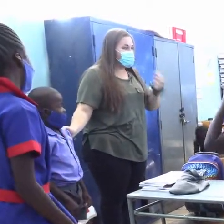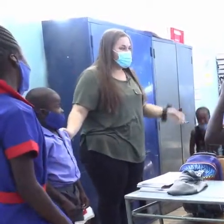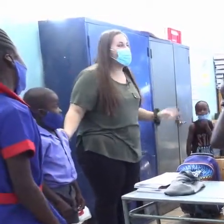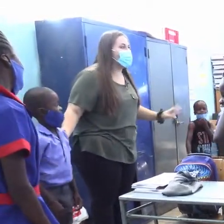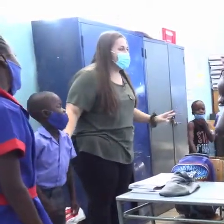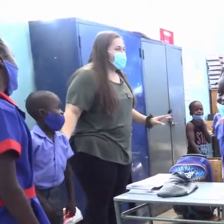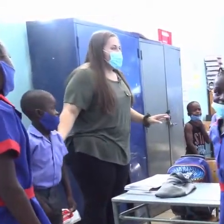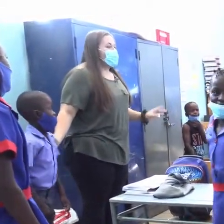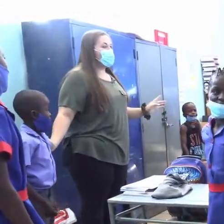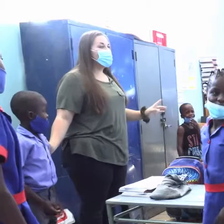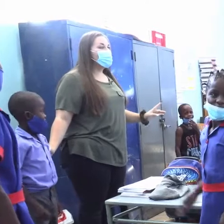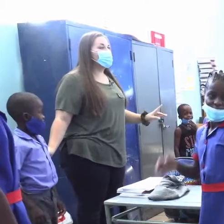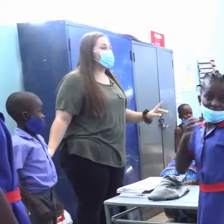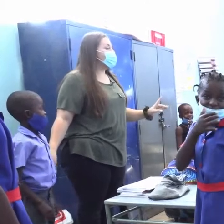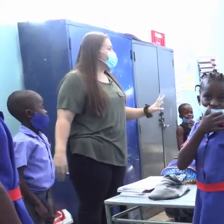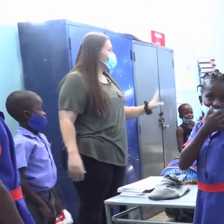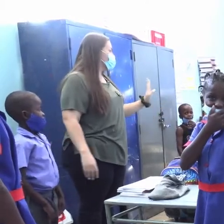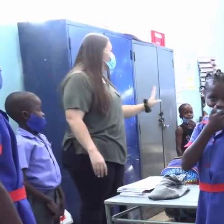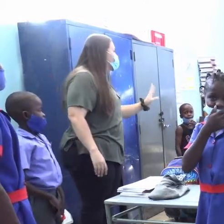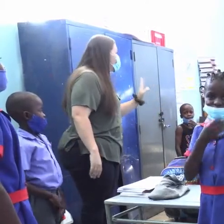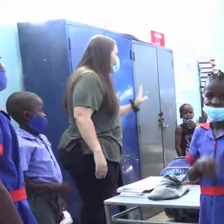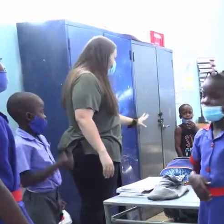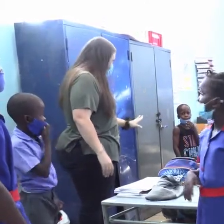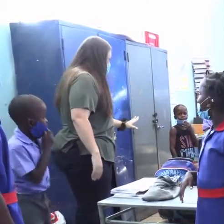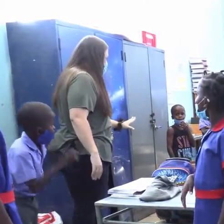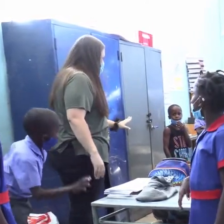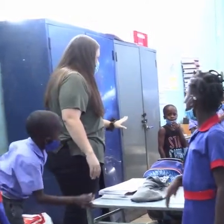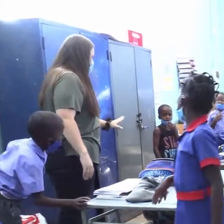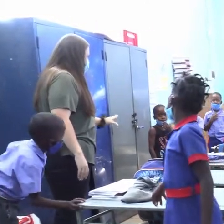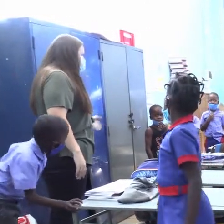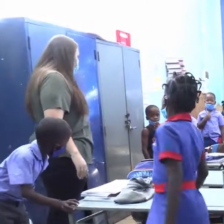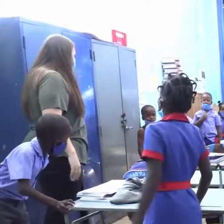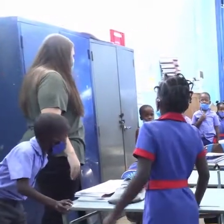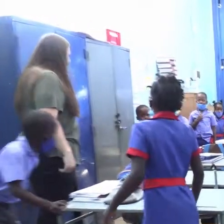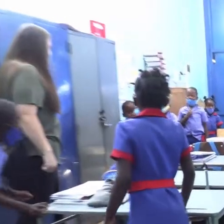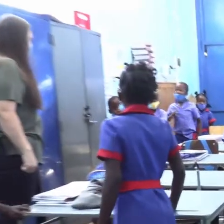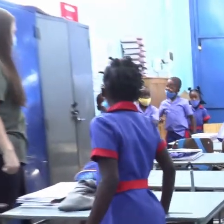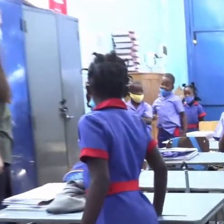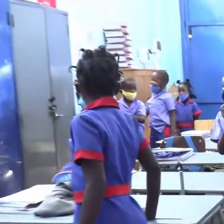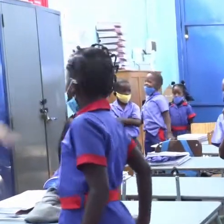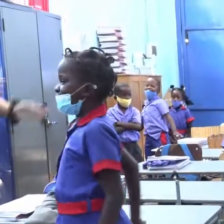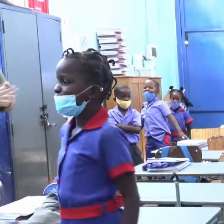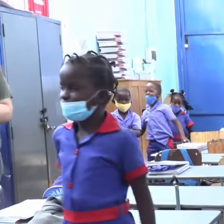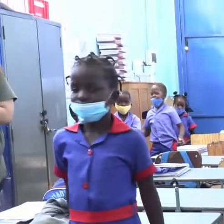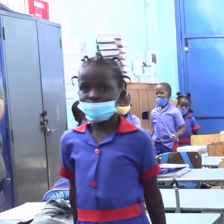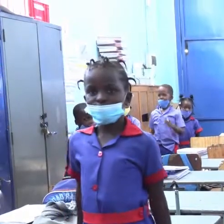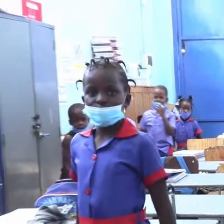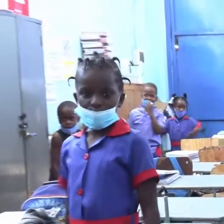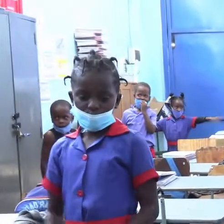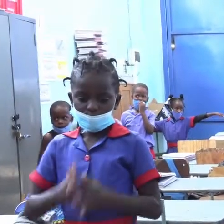Okay, okay. But I think we can do it. We can do it faster. Can we do it faster? Yes.